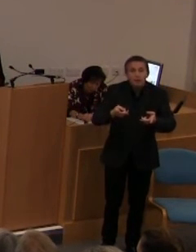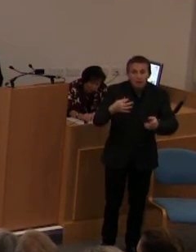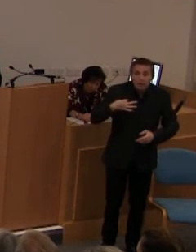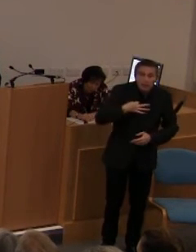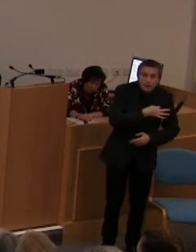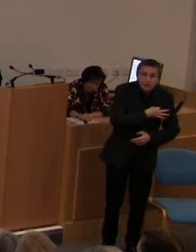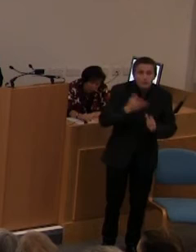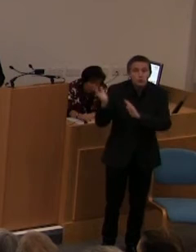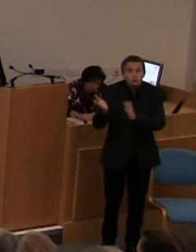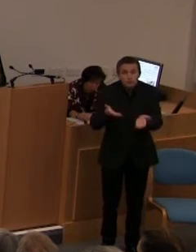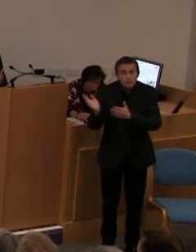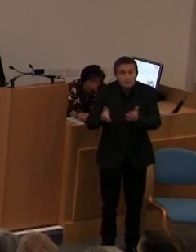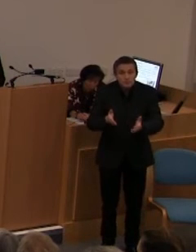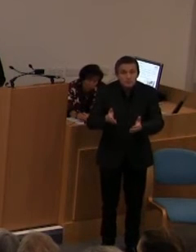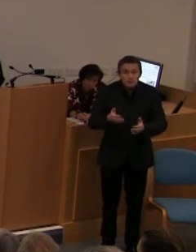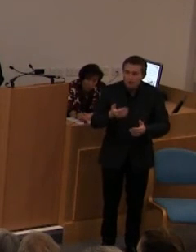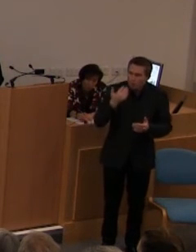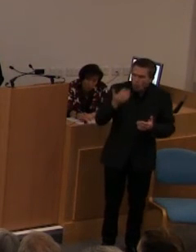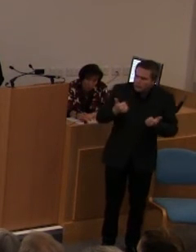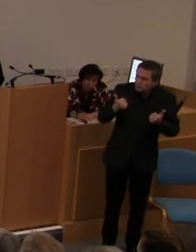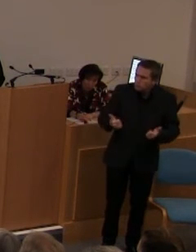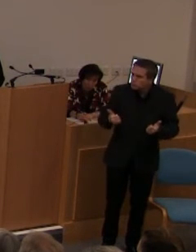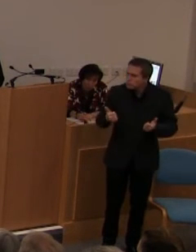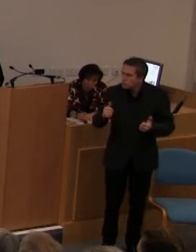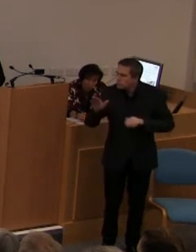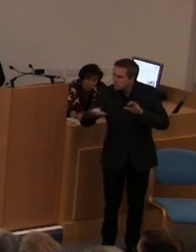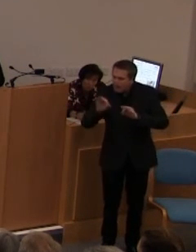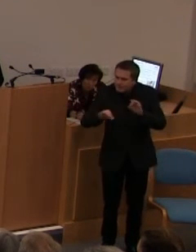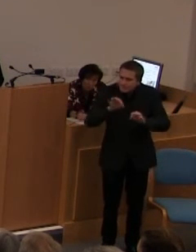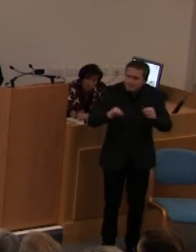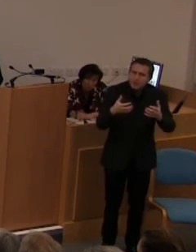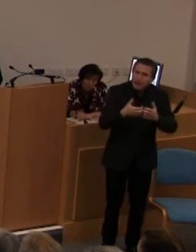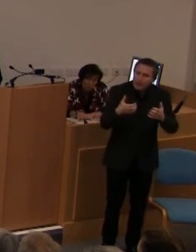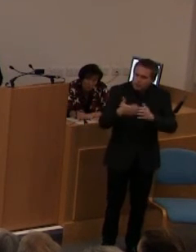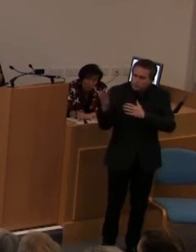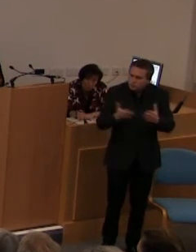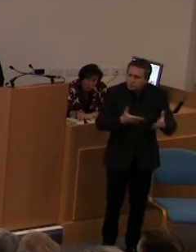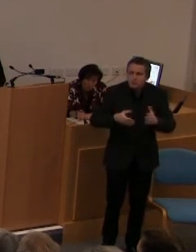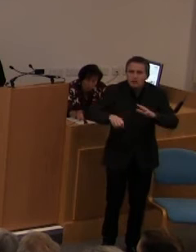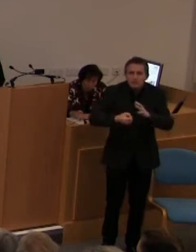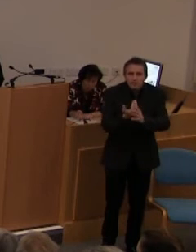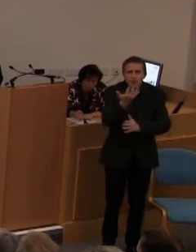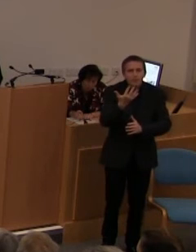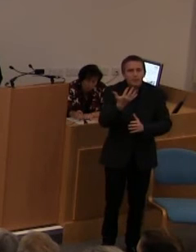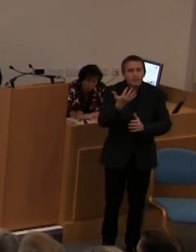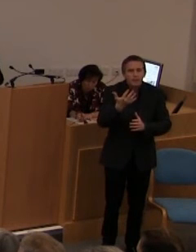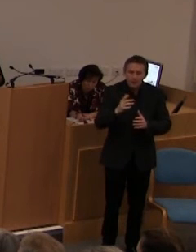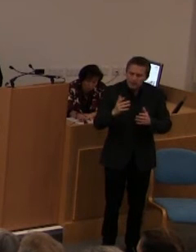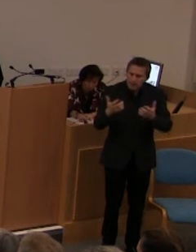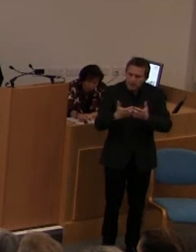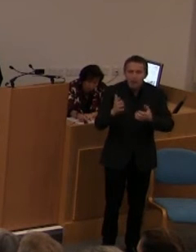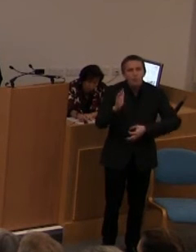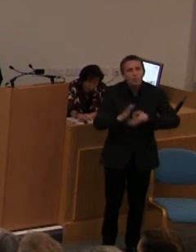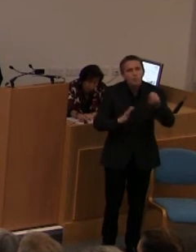very uplifting, hearing from frontline staff the way they're developing services to improve the level of service,